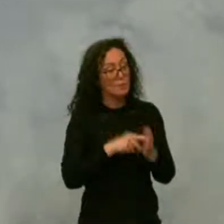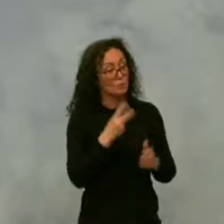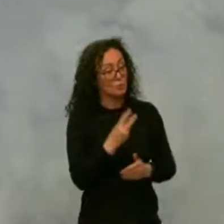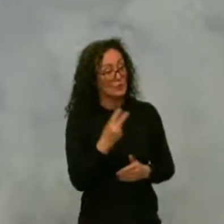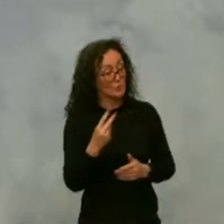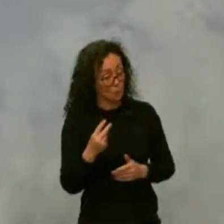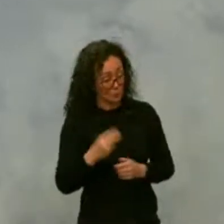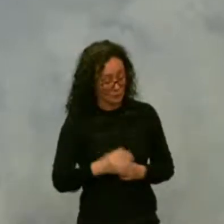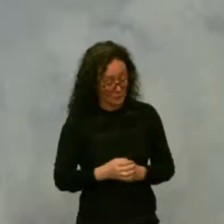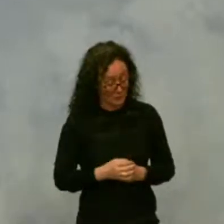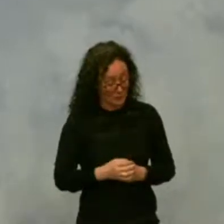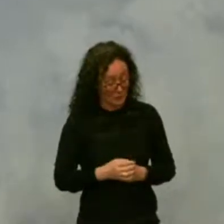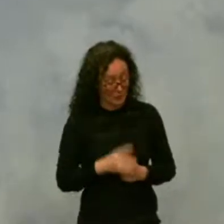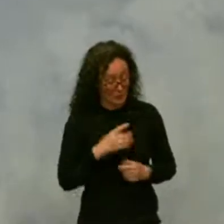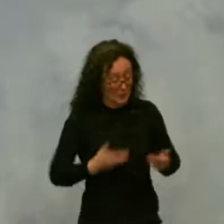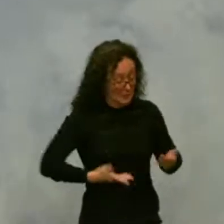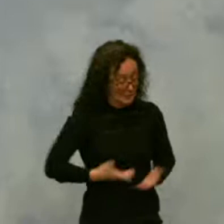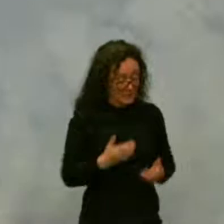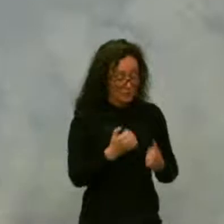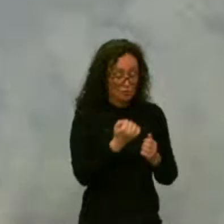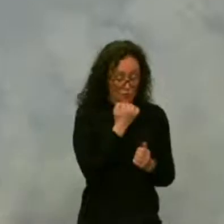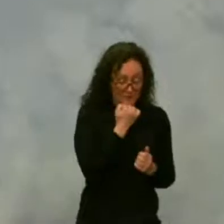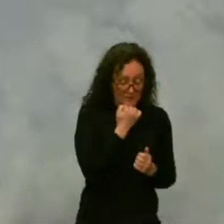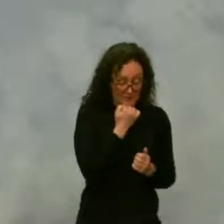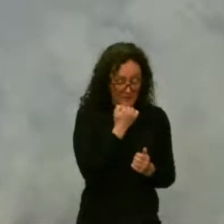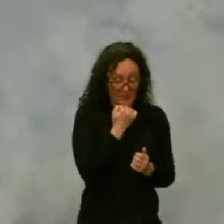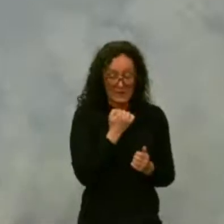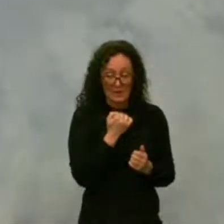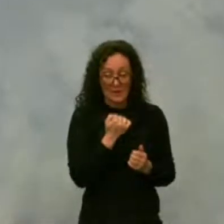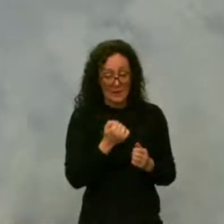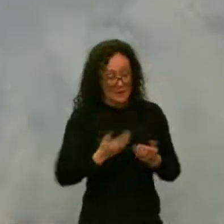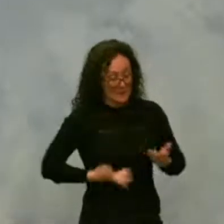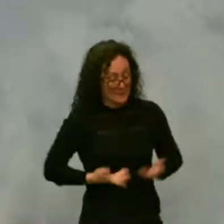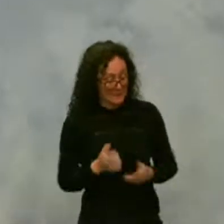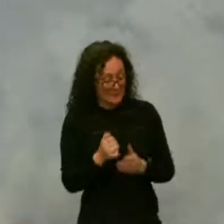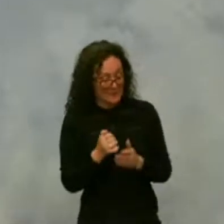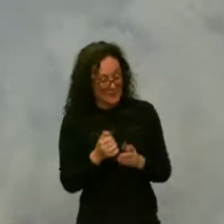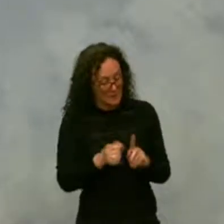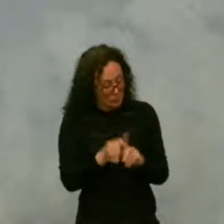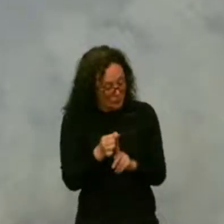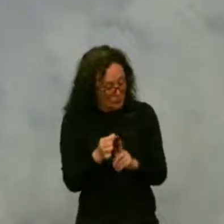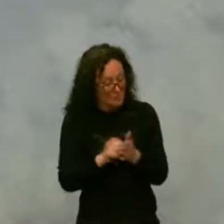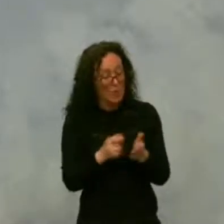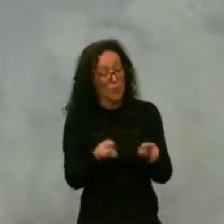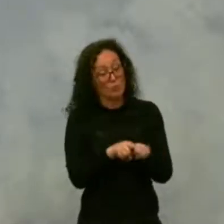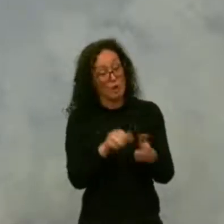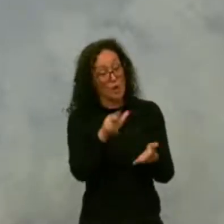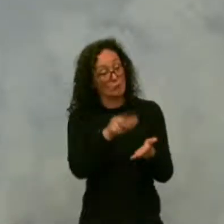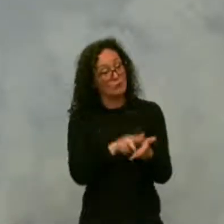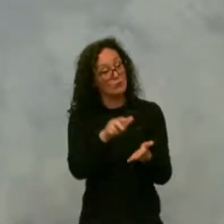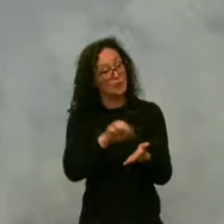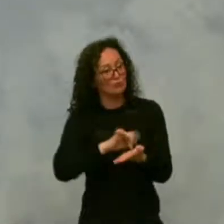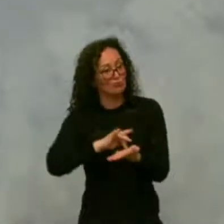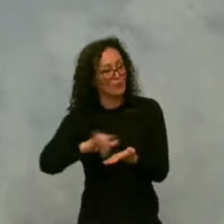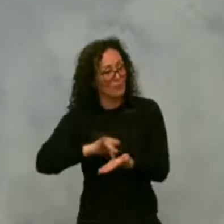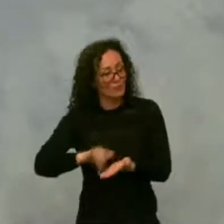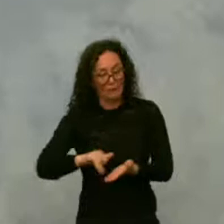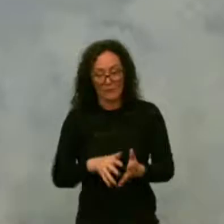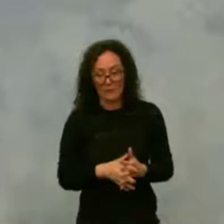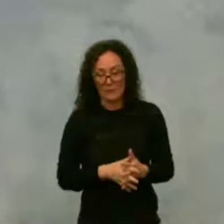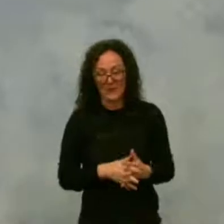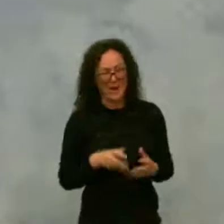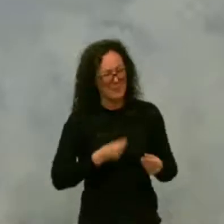to the business rates incentivisation scheme, and also seeks approval for write-offs. Just in terms of a quick bit of